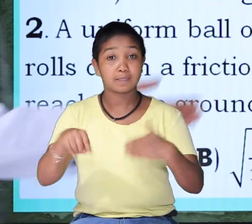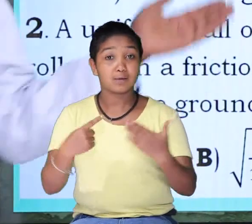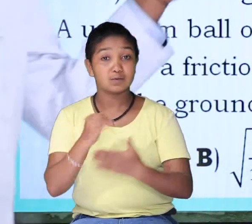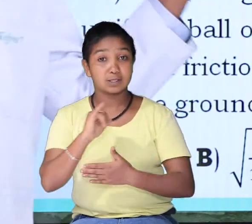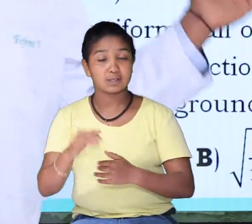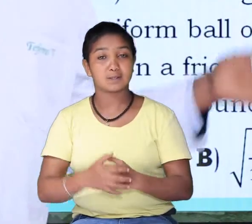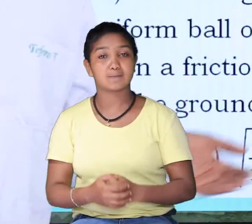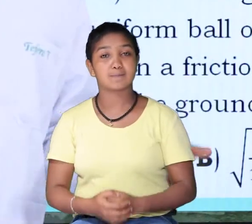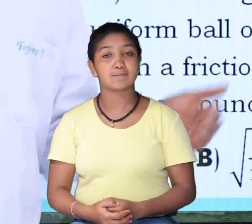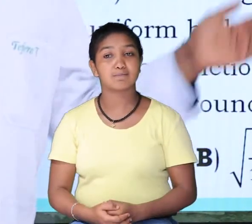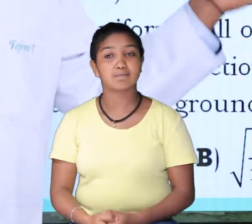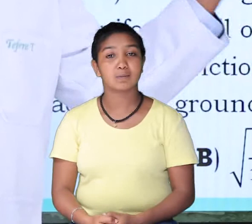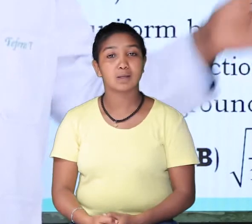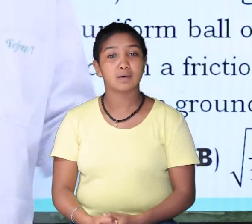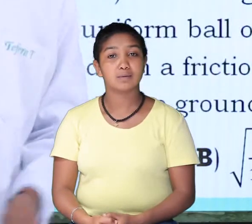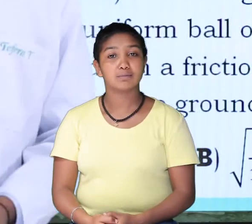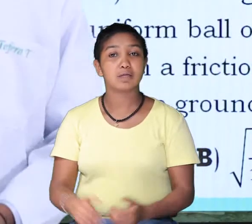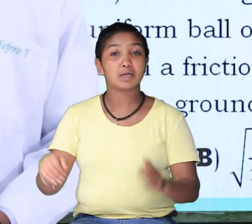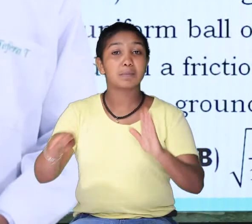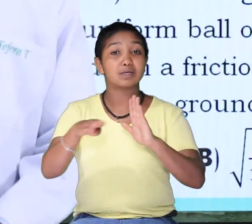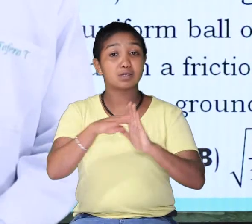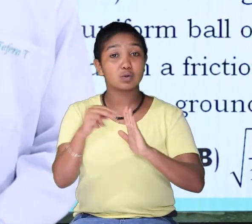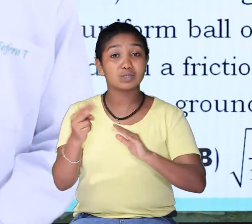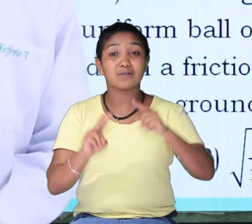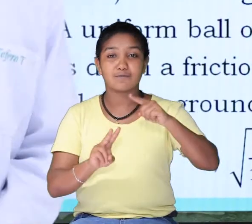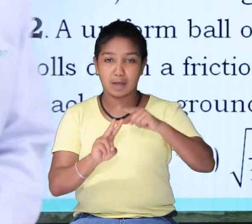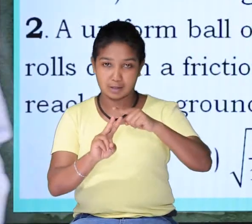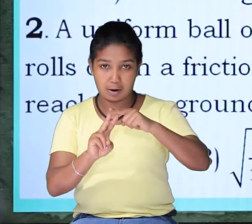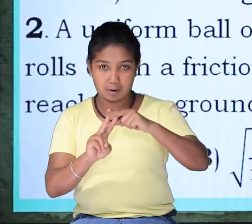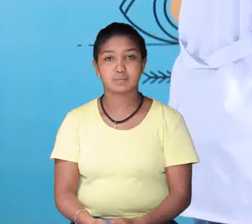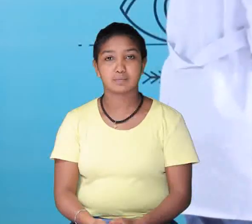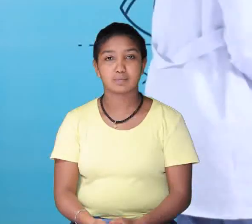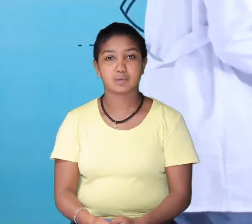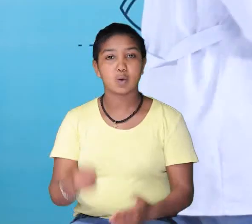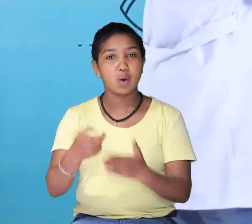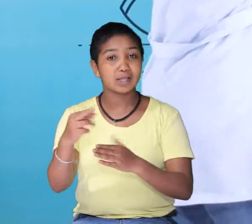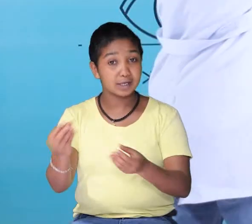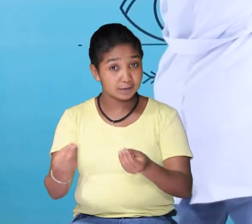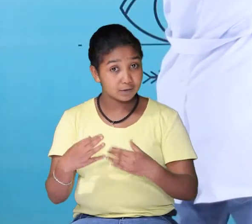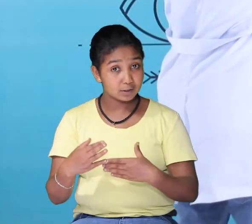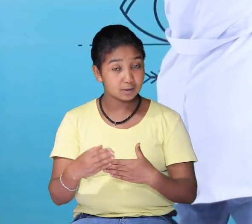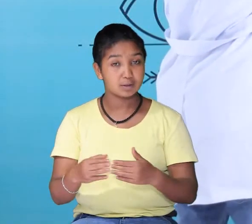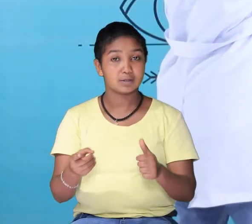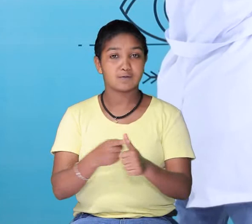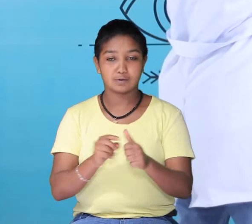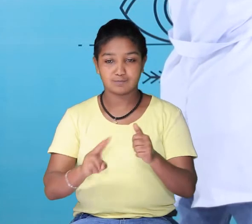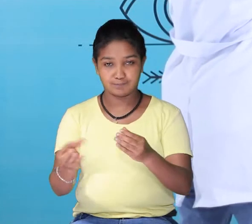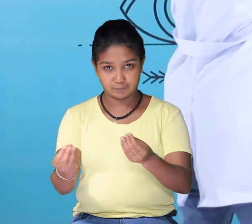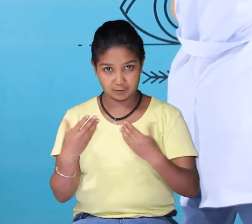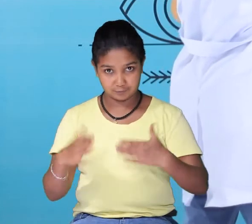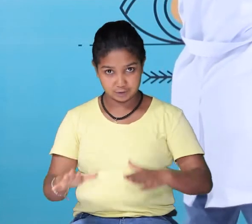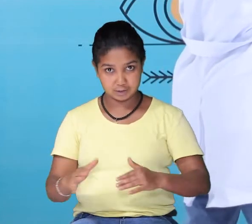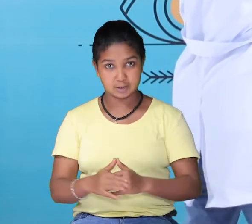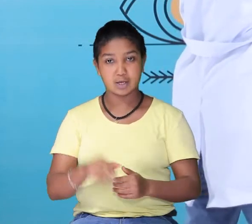this is actually represented using vector form, vectorially. What are given quantities? The velocity is given to